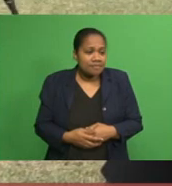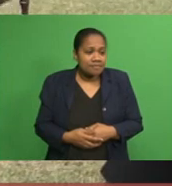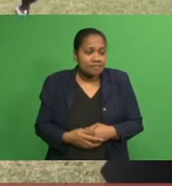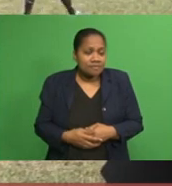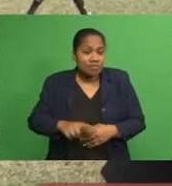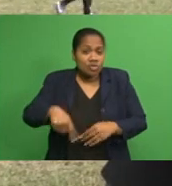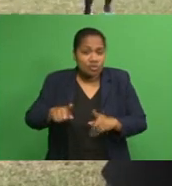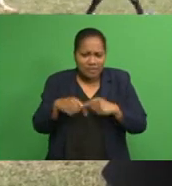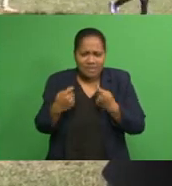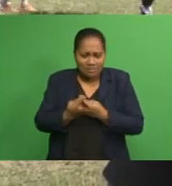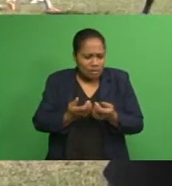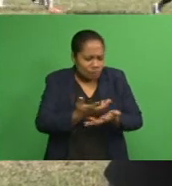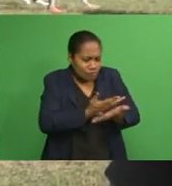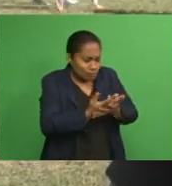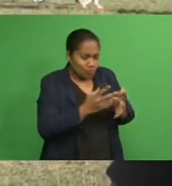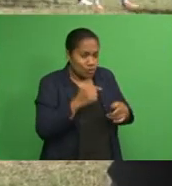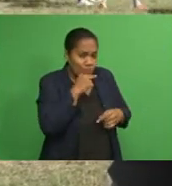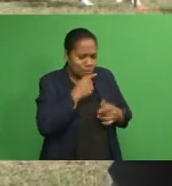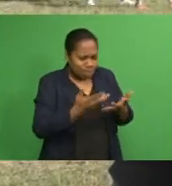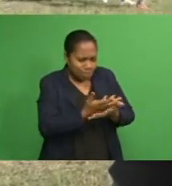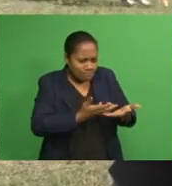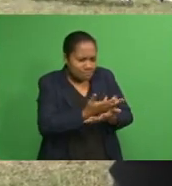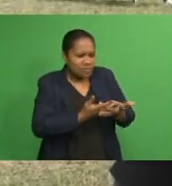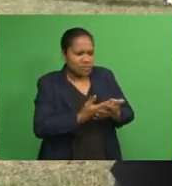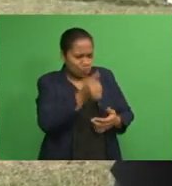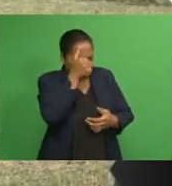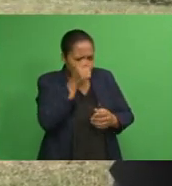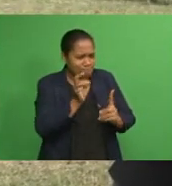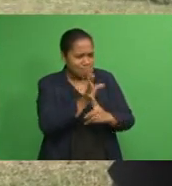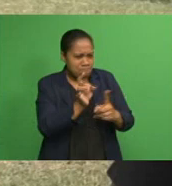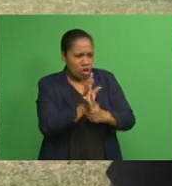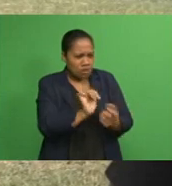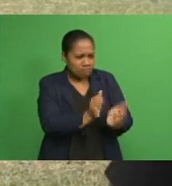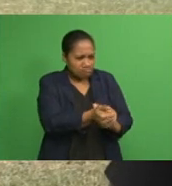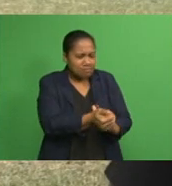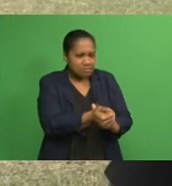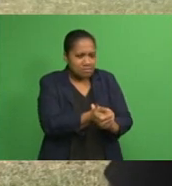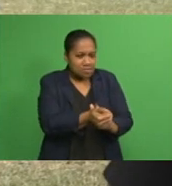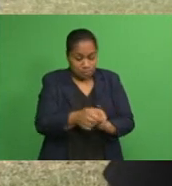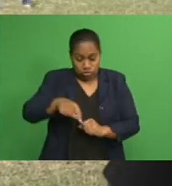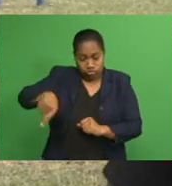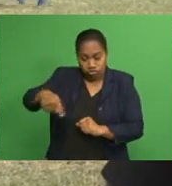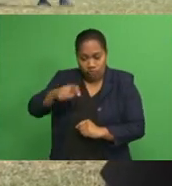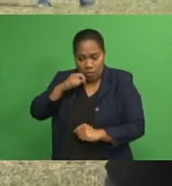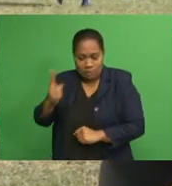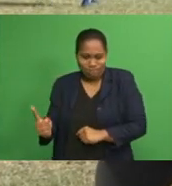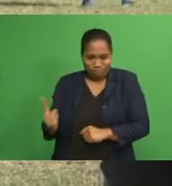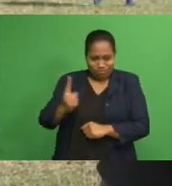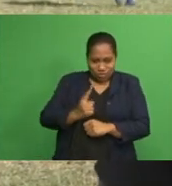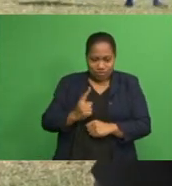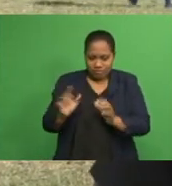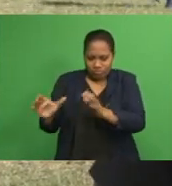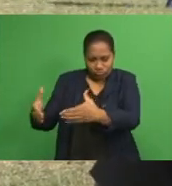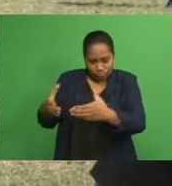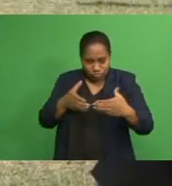we've discussed it with the boys, and we know the importance of this game, as Suva will be coming in with